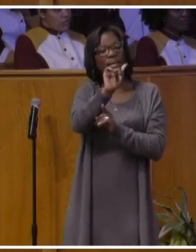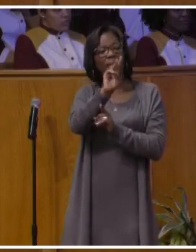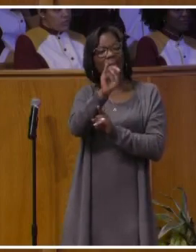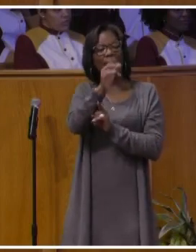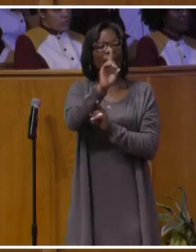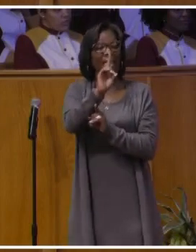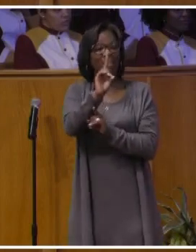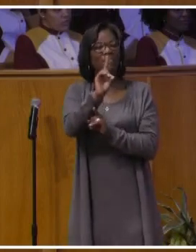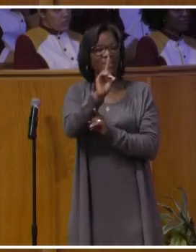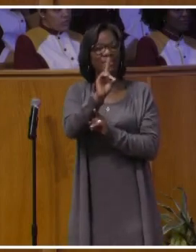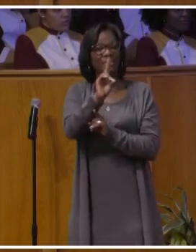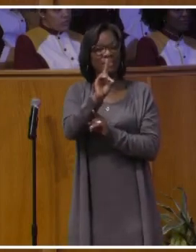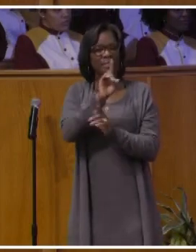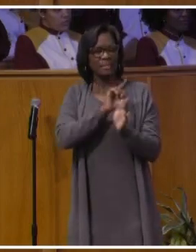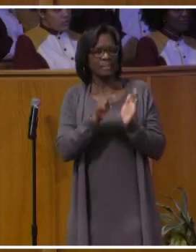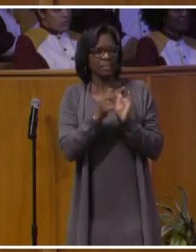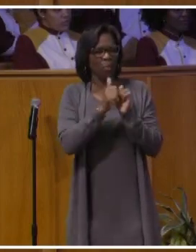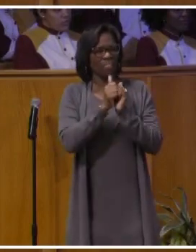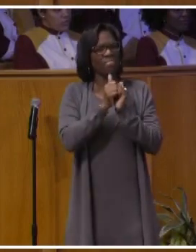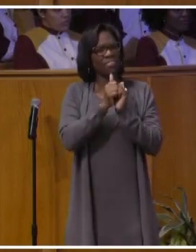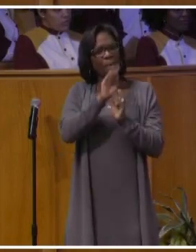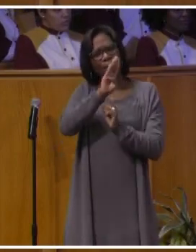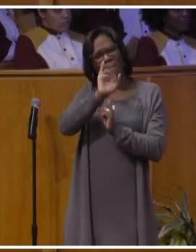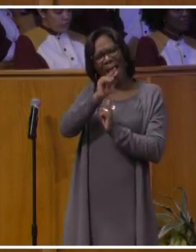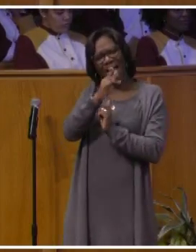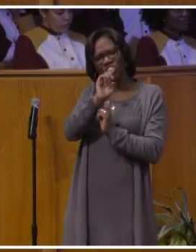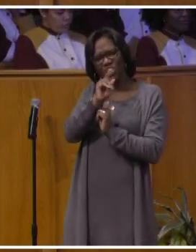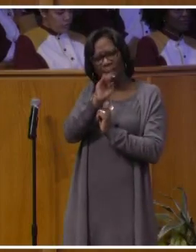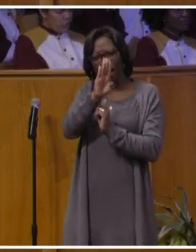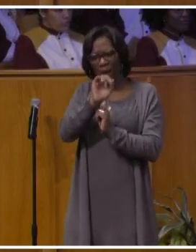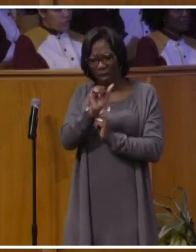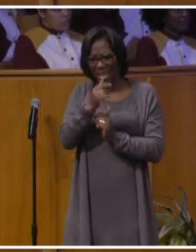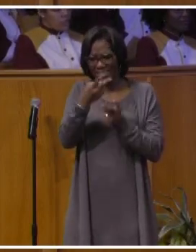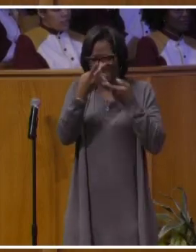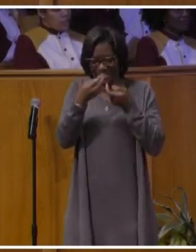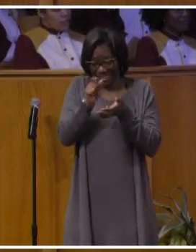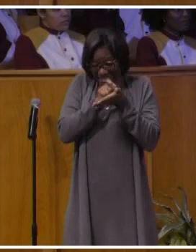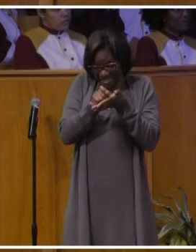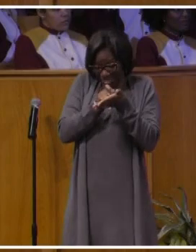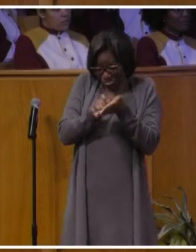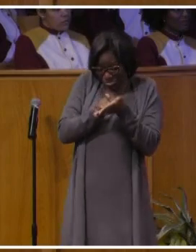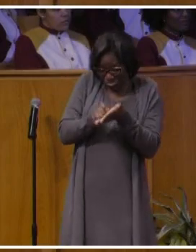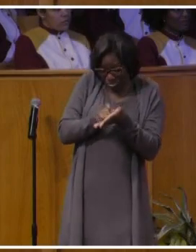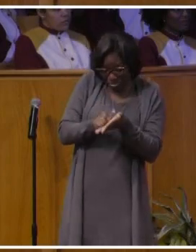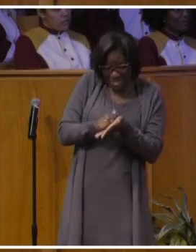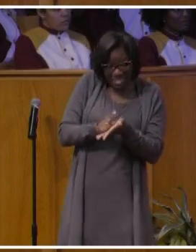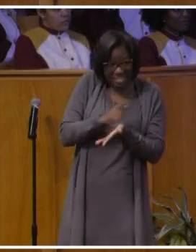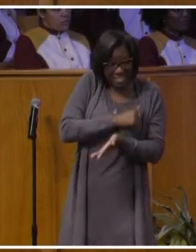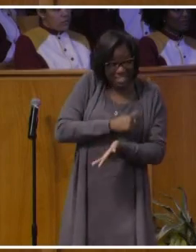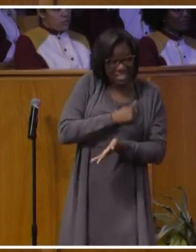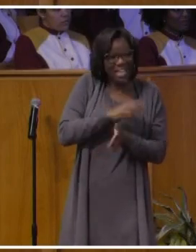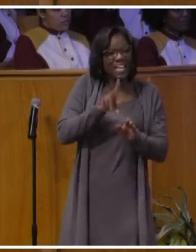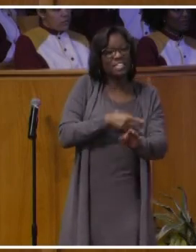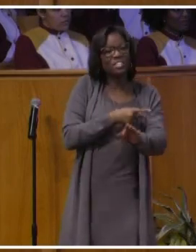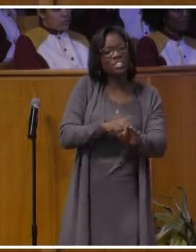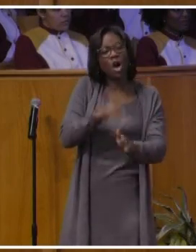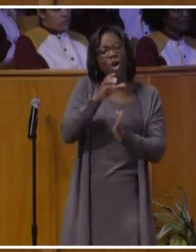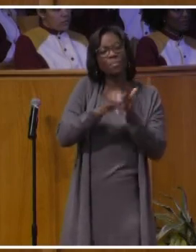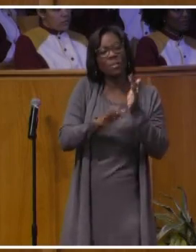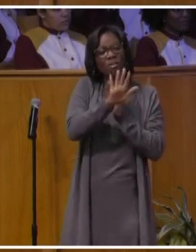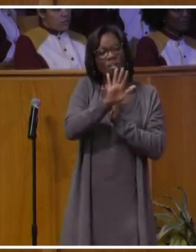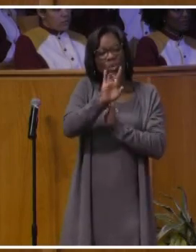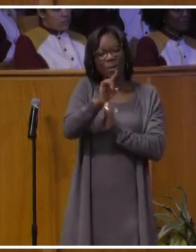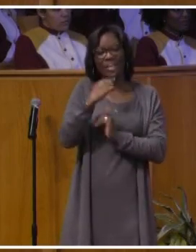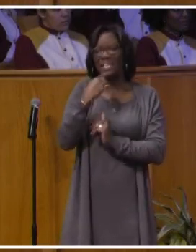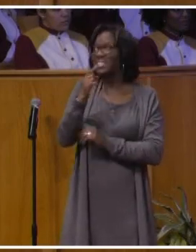commits adultery with Bathsheba and he sits down to write his repentance in Psalm 51, he